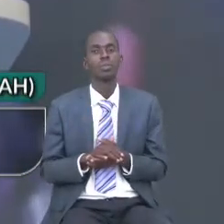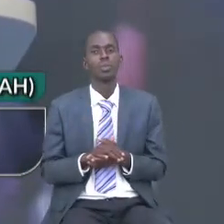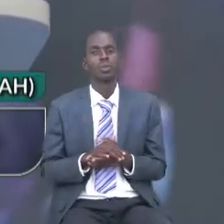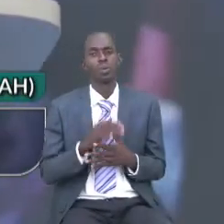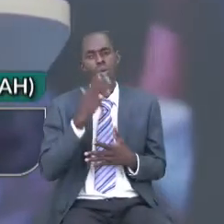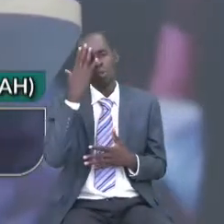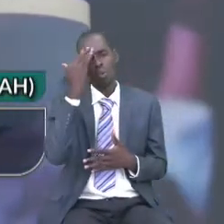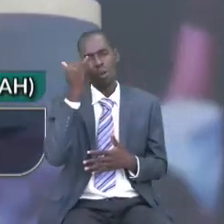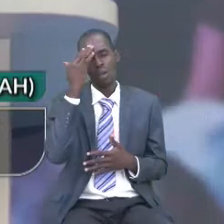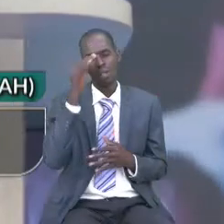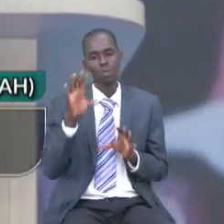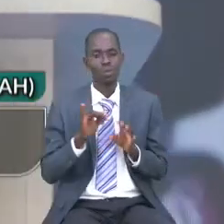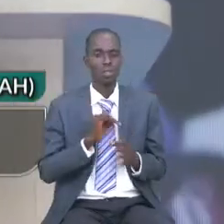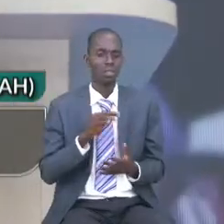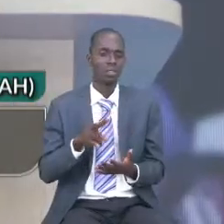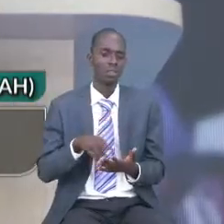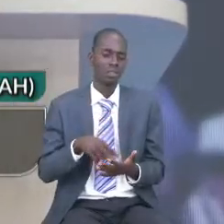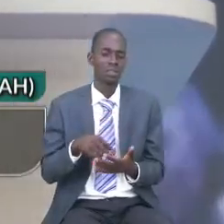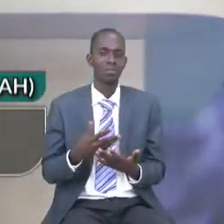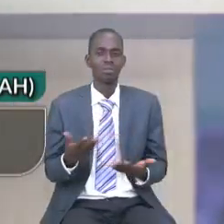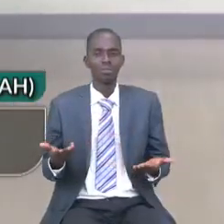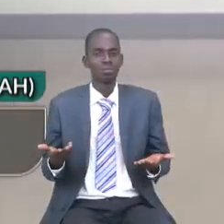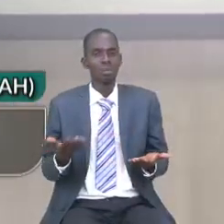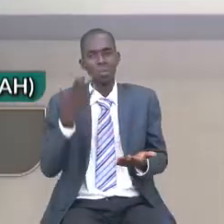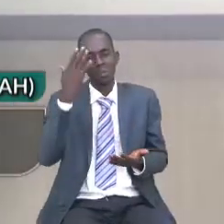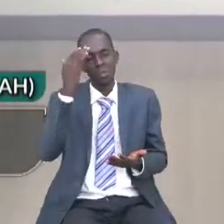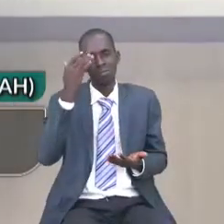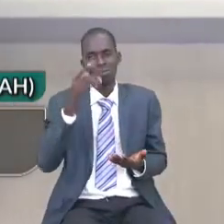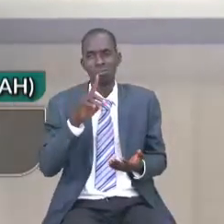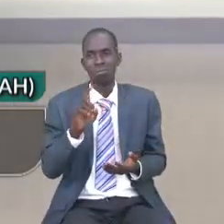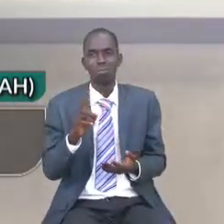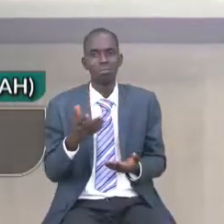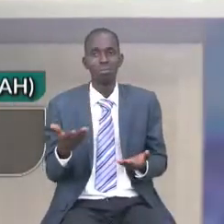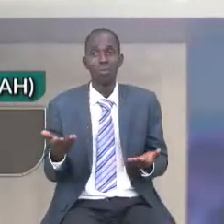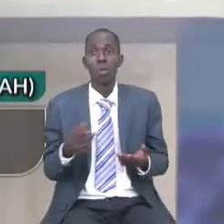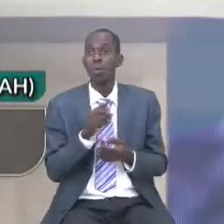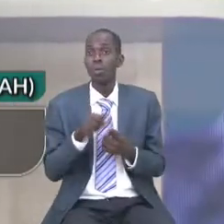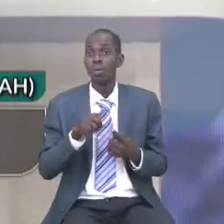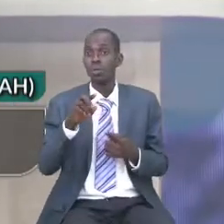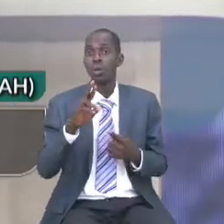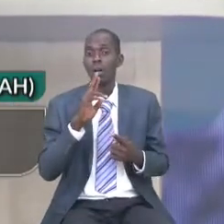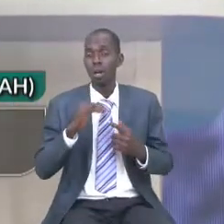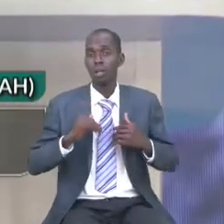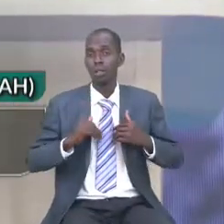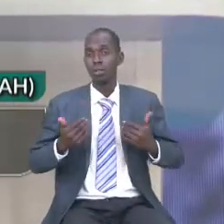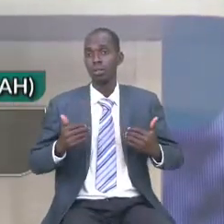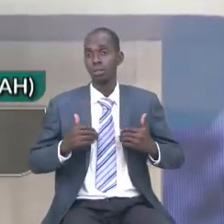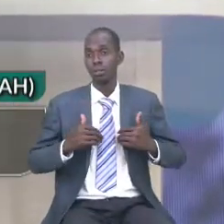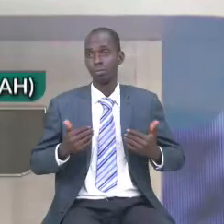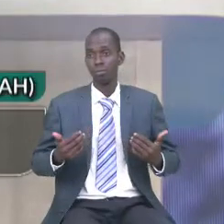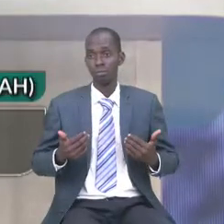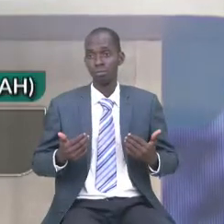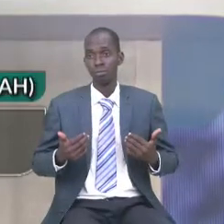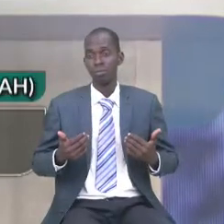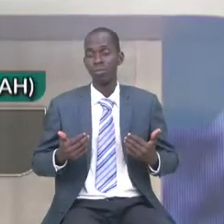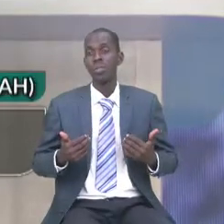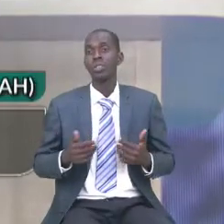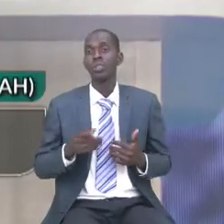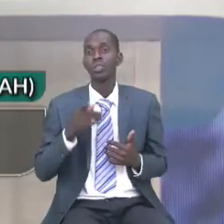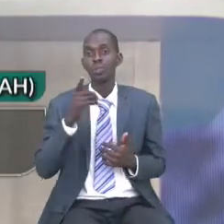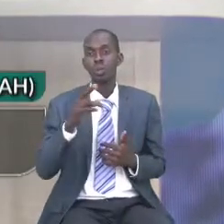I read? Well, when you were young, you were reading because there is